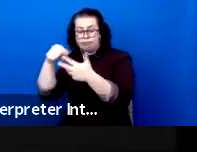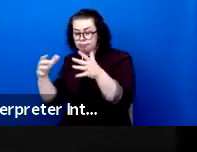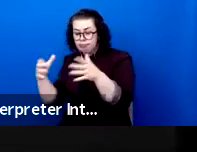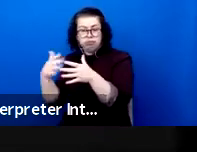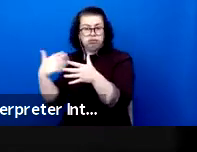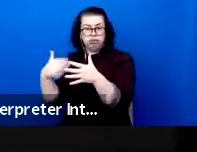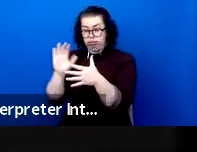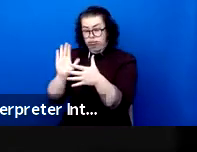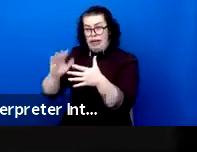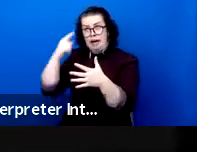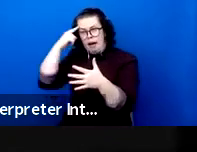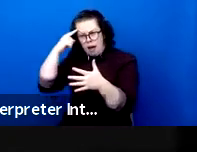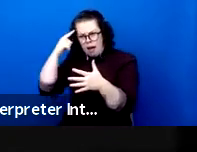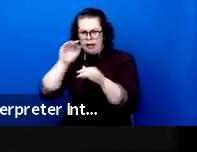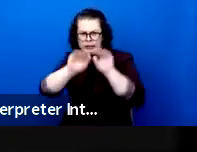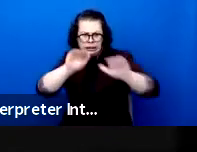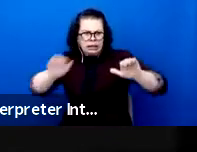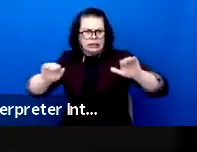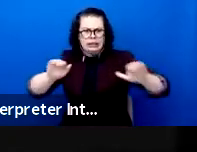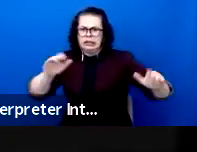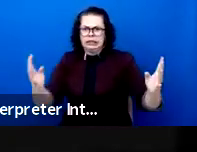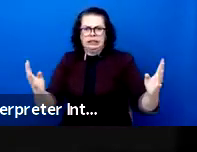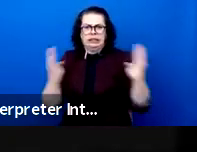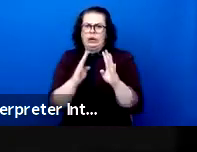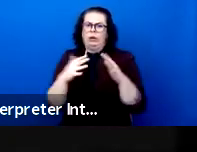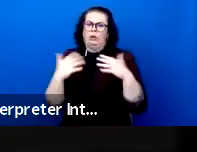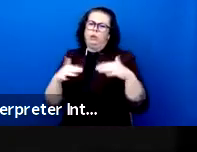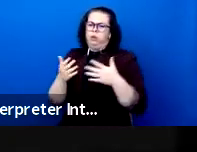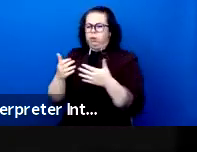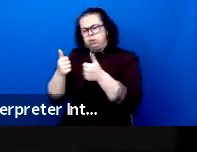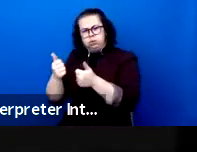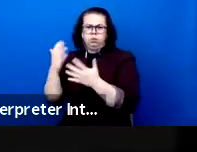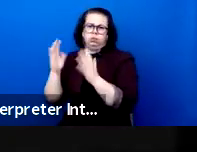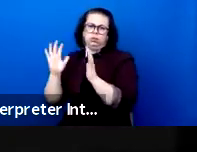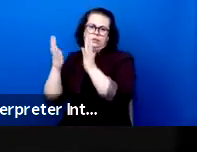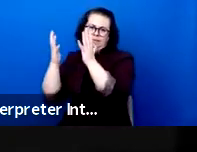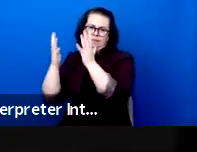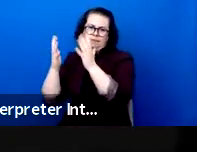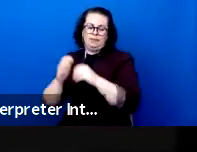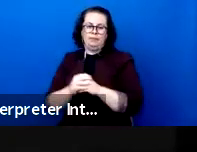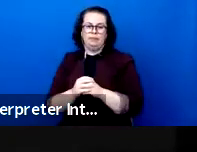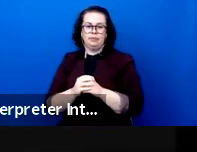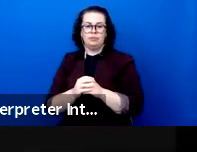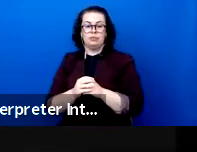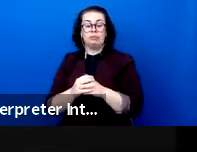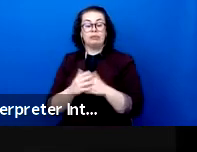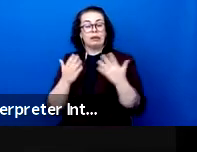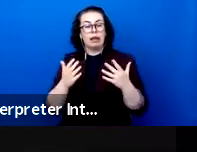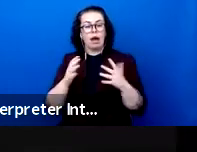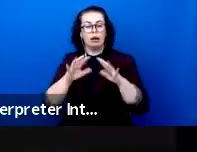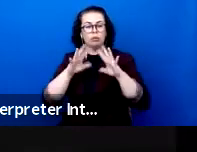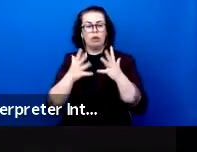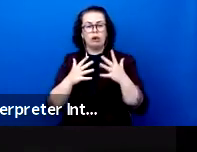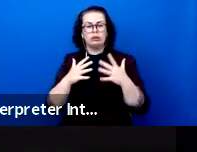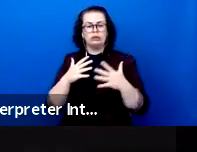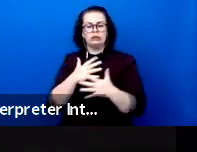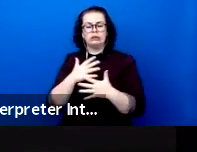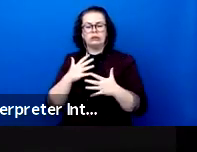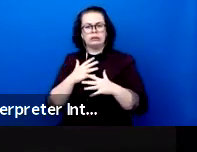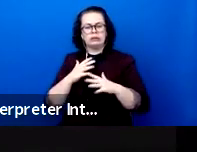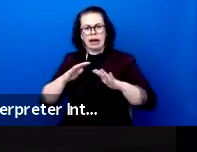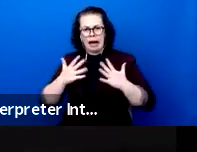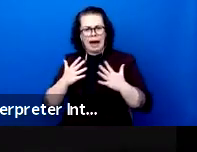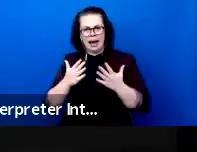There is only one path to overcome our fears, that of knowledge.